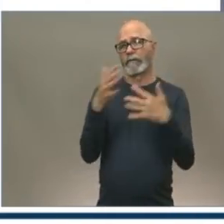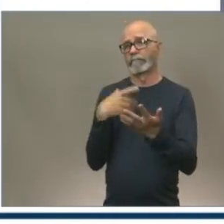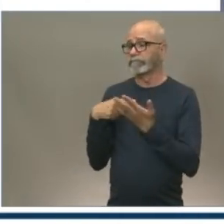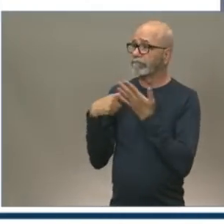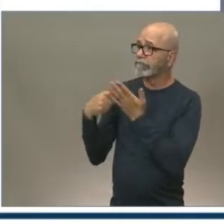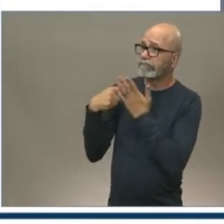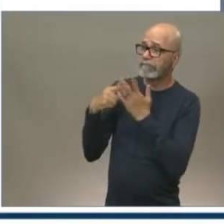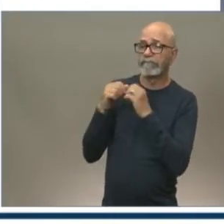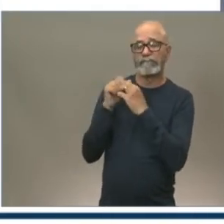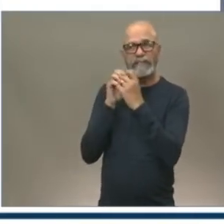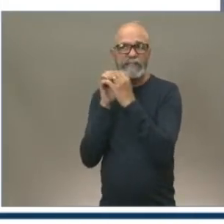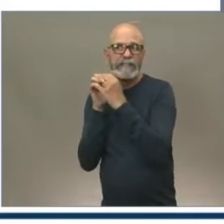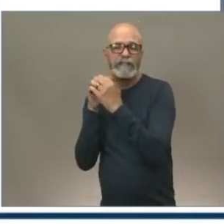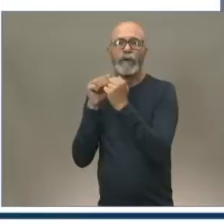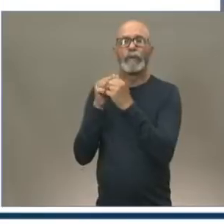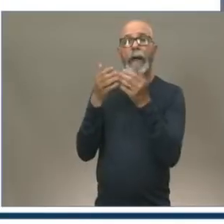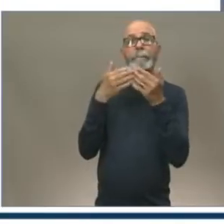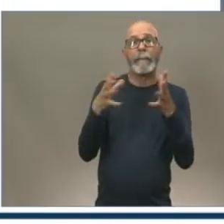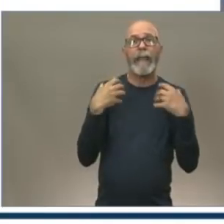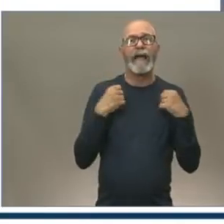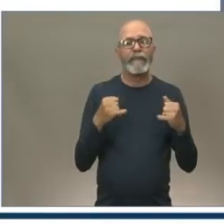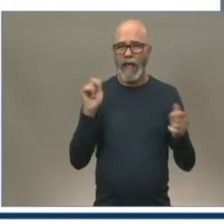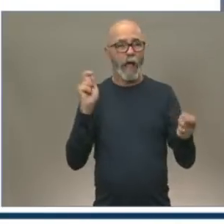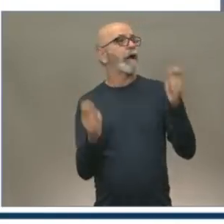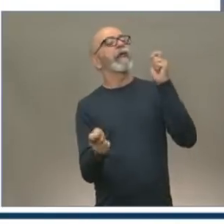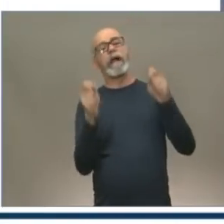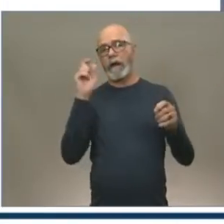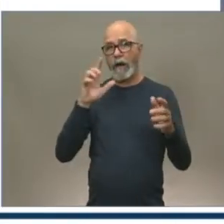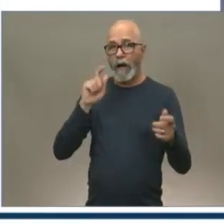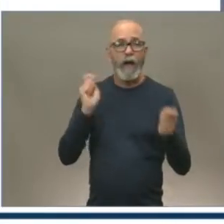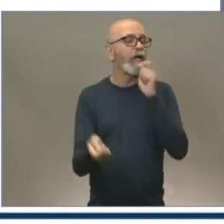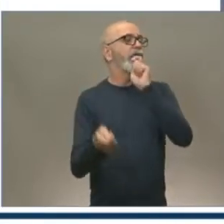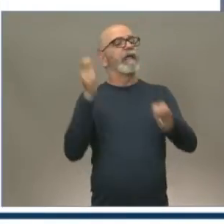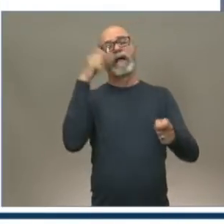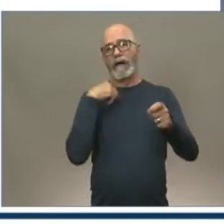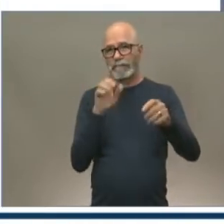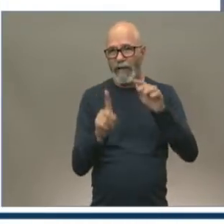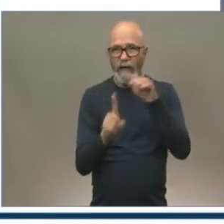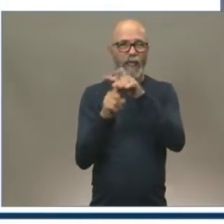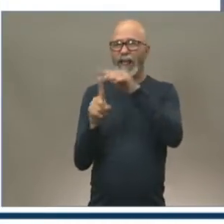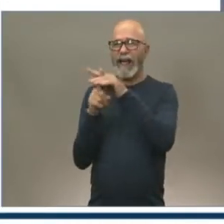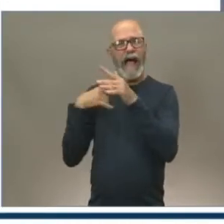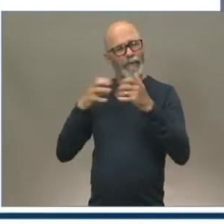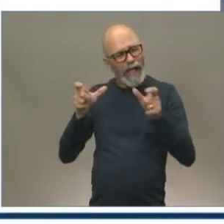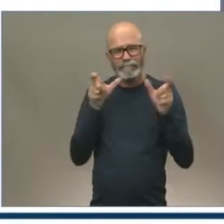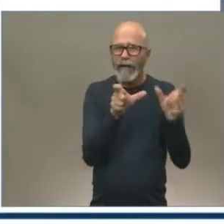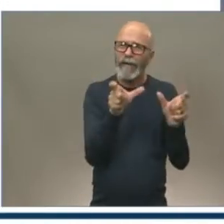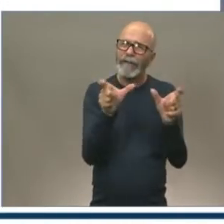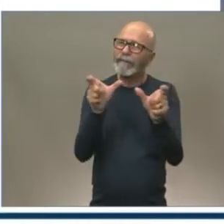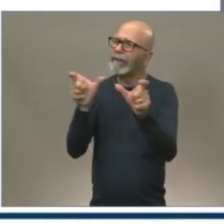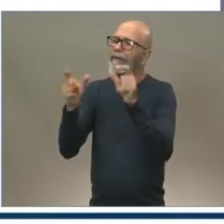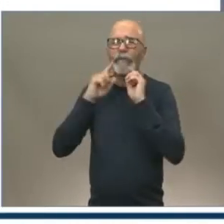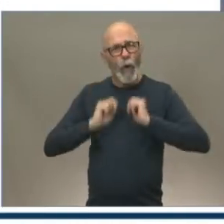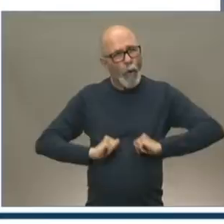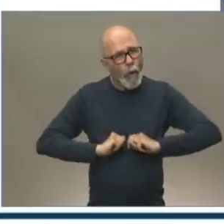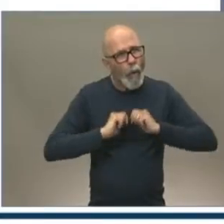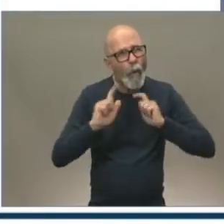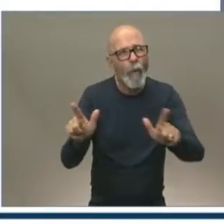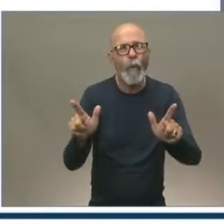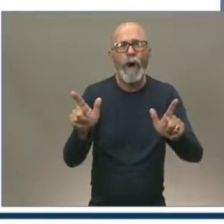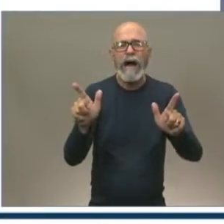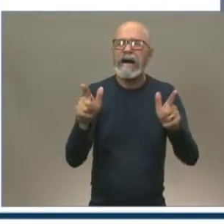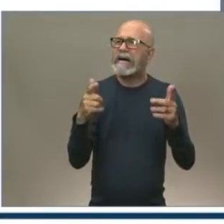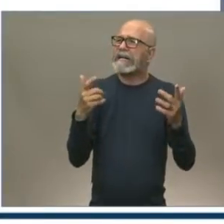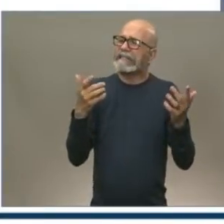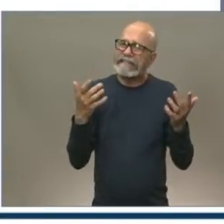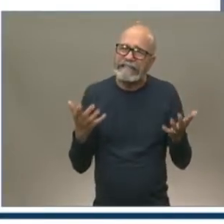this ever-changing situation in our province in order to protect health and safety of Nova Scotians. In light of the rising cases